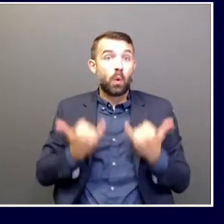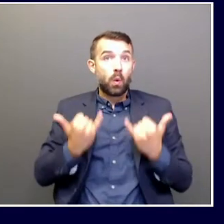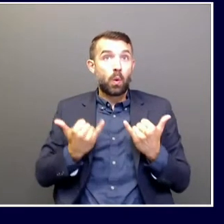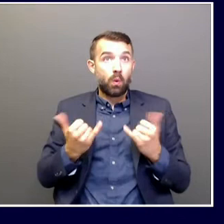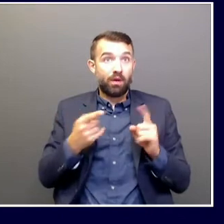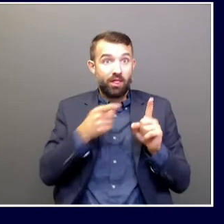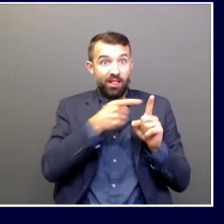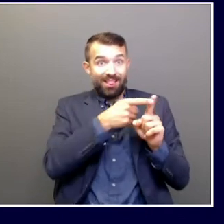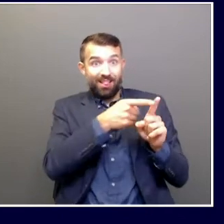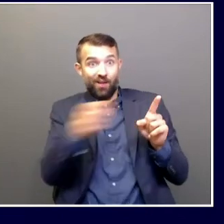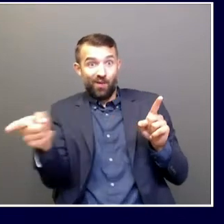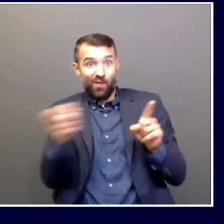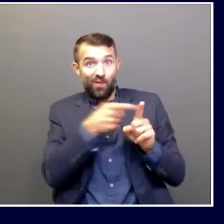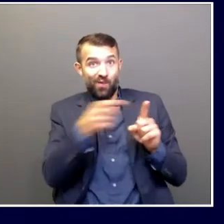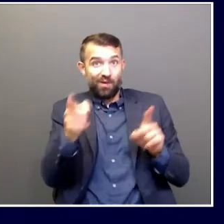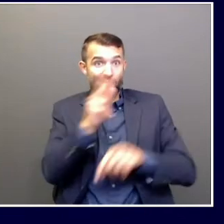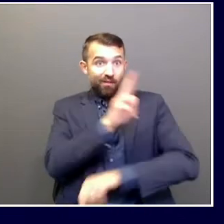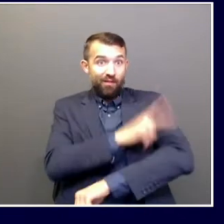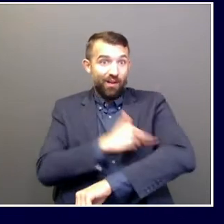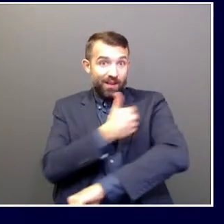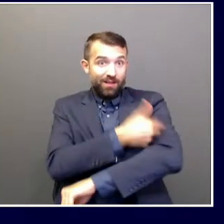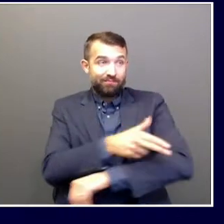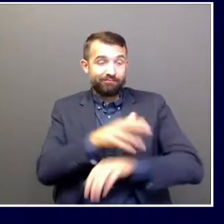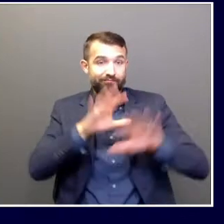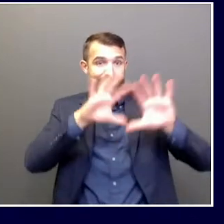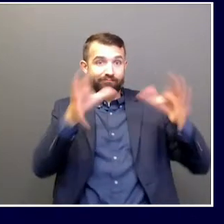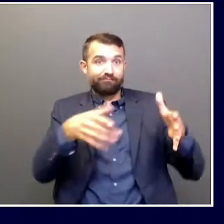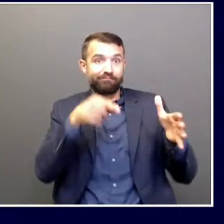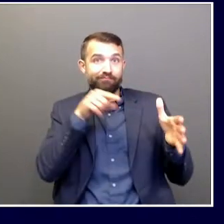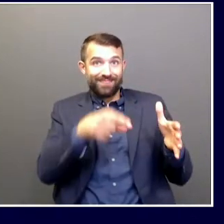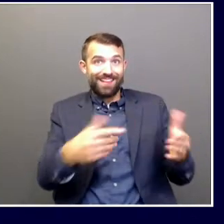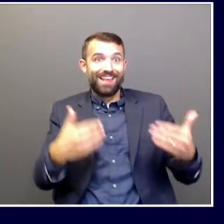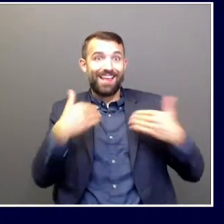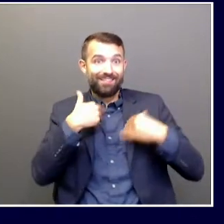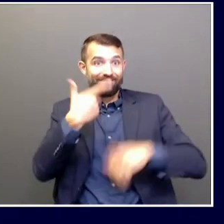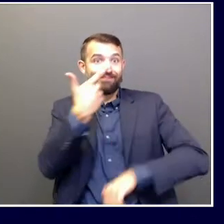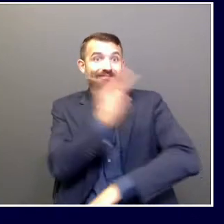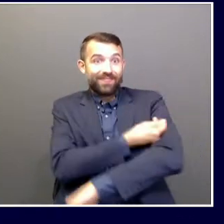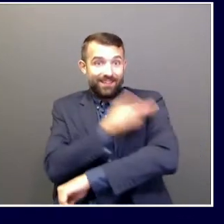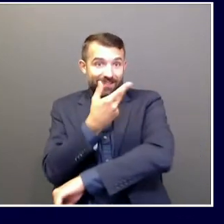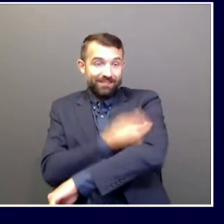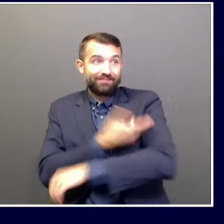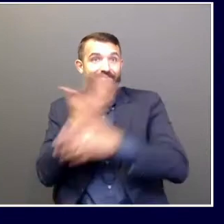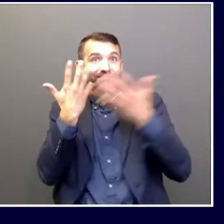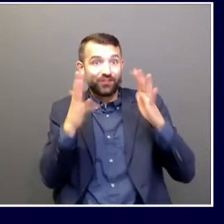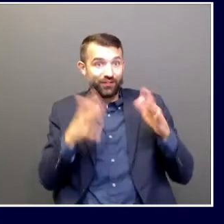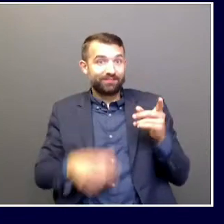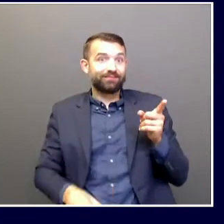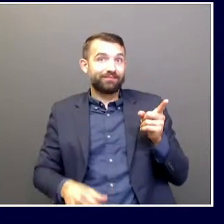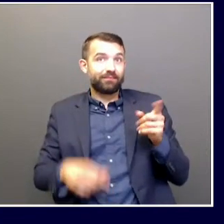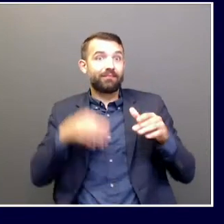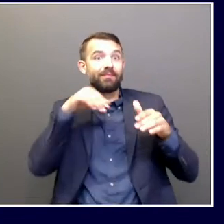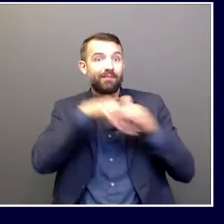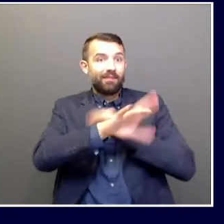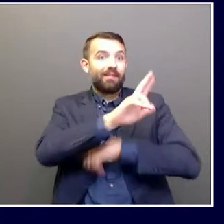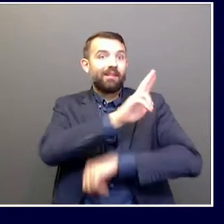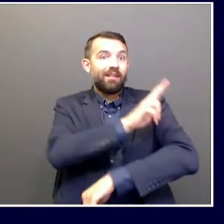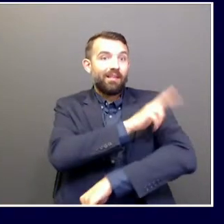to 75% vaccinated versus the remaining folks who are unvaccinated. It's